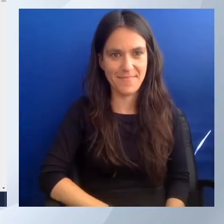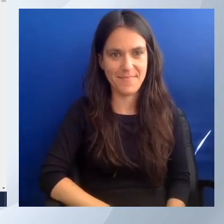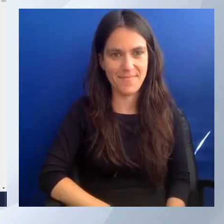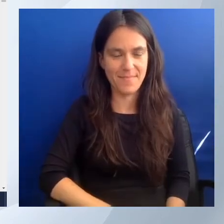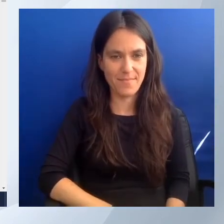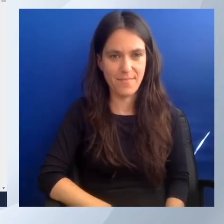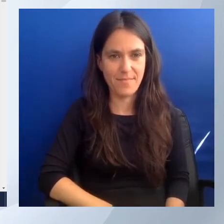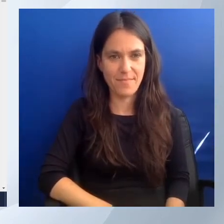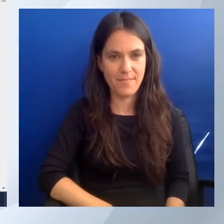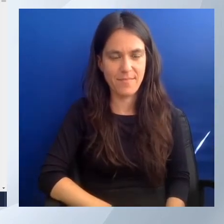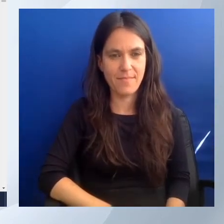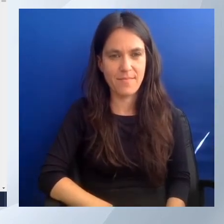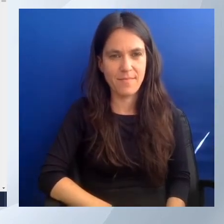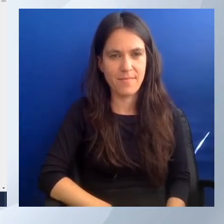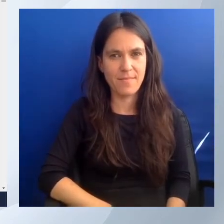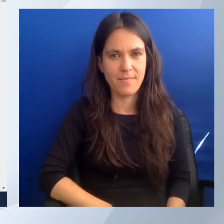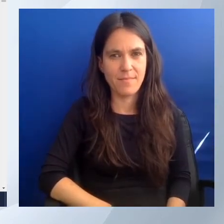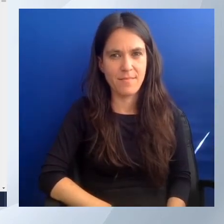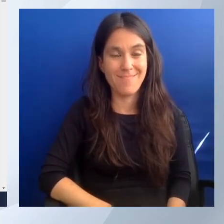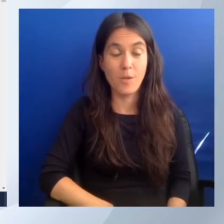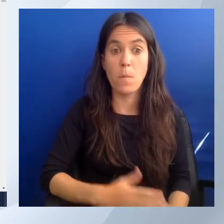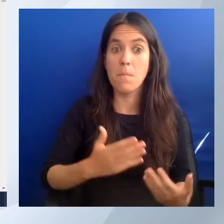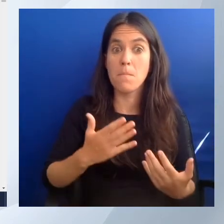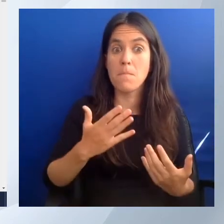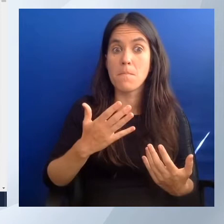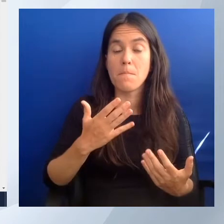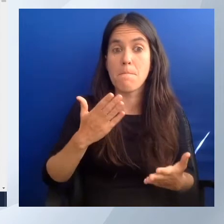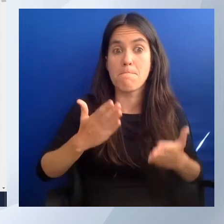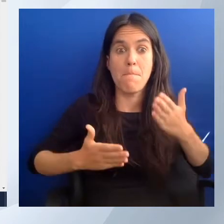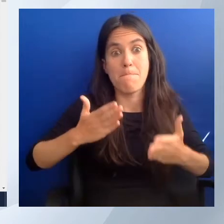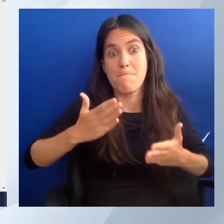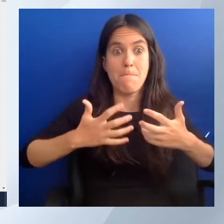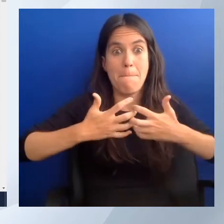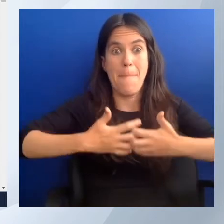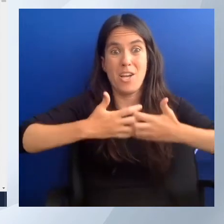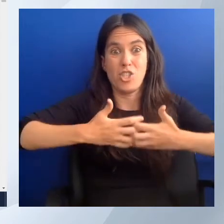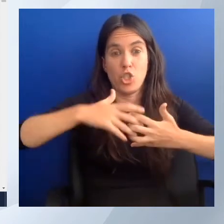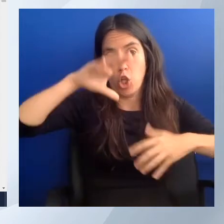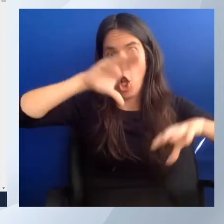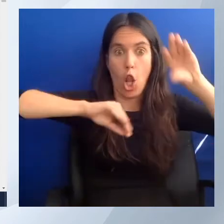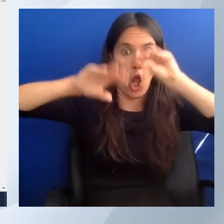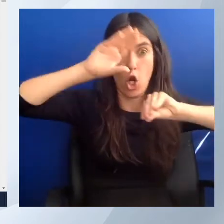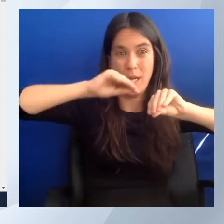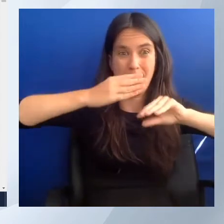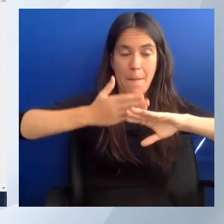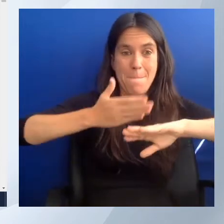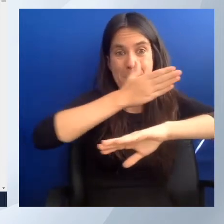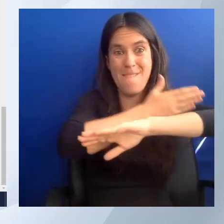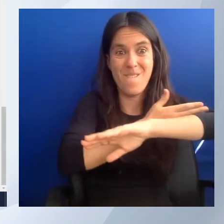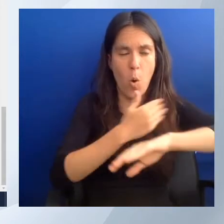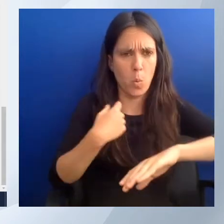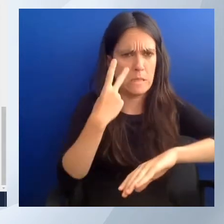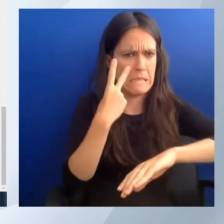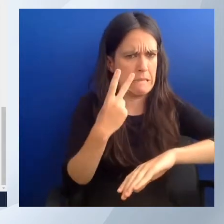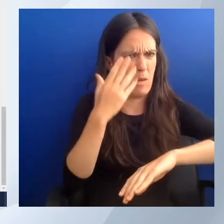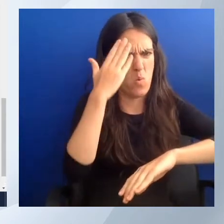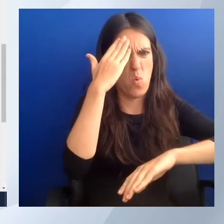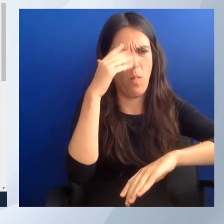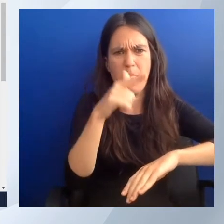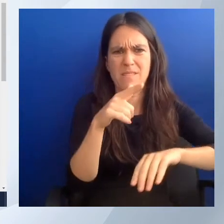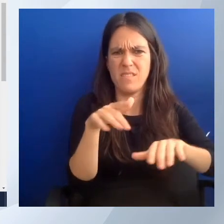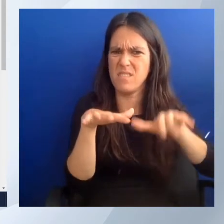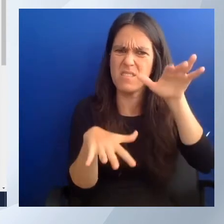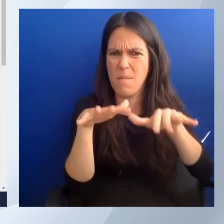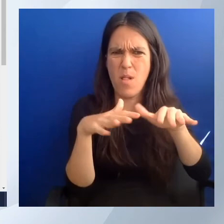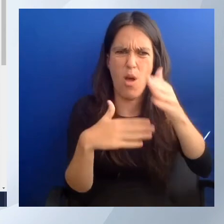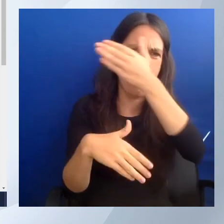For people that have done machine learning before in Python, this fit method seems really, really similar to what we've done before in